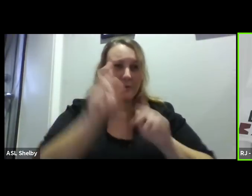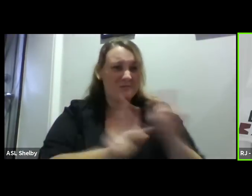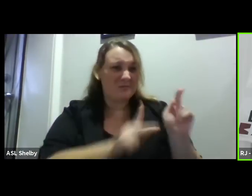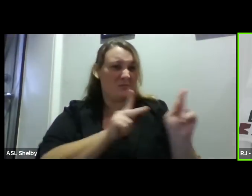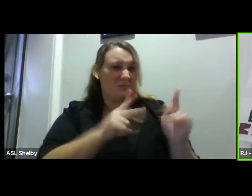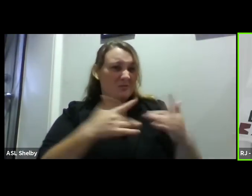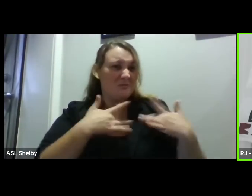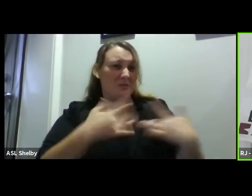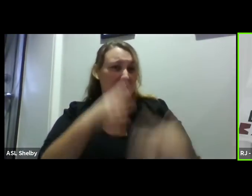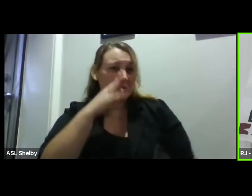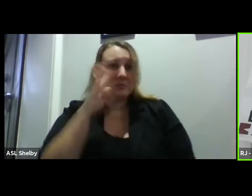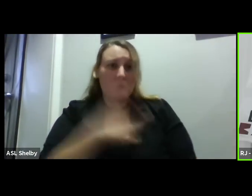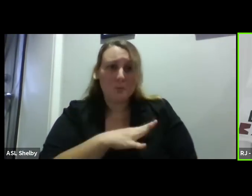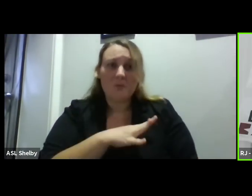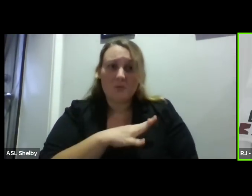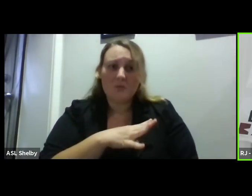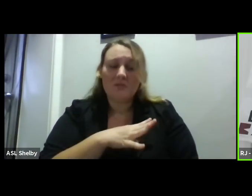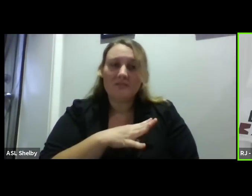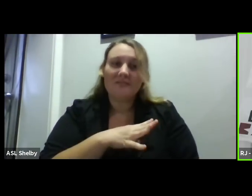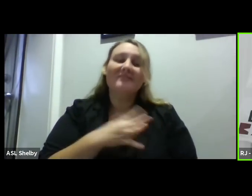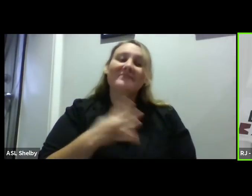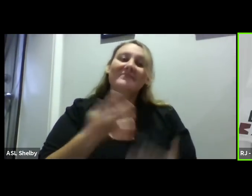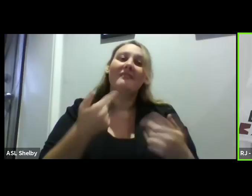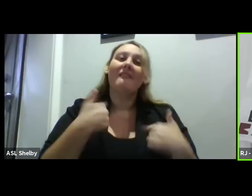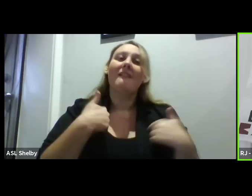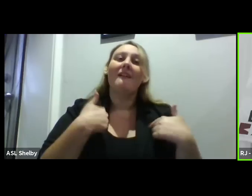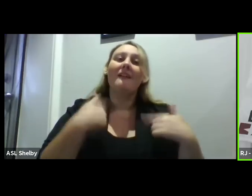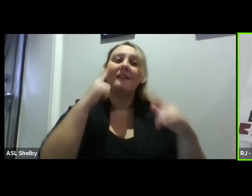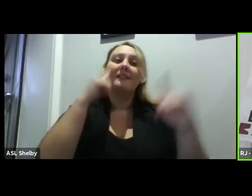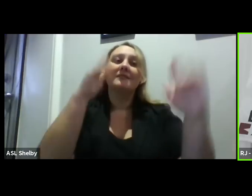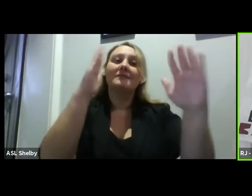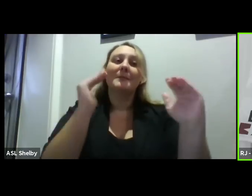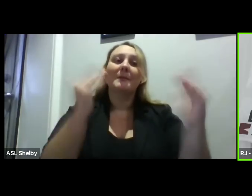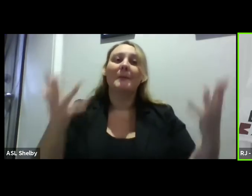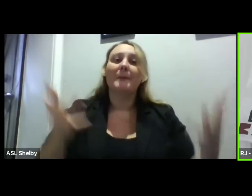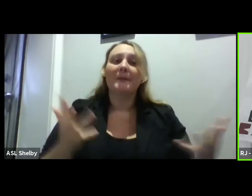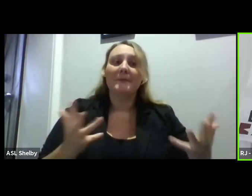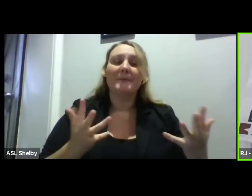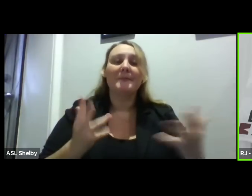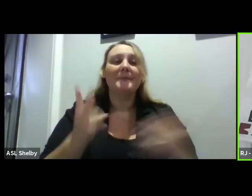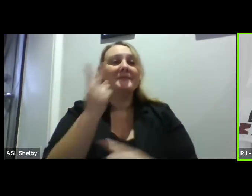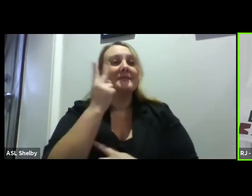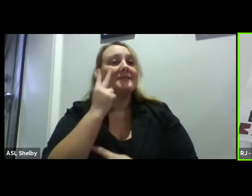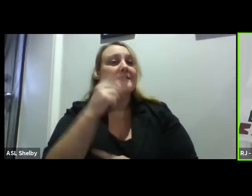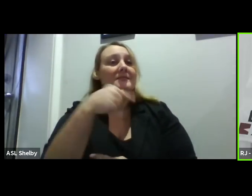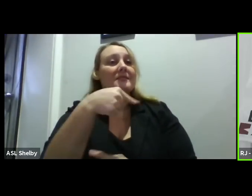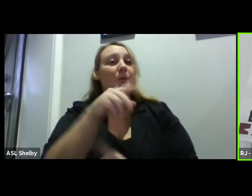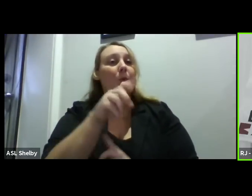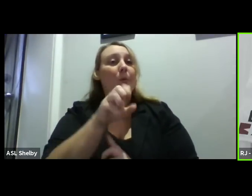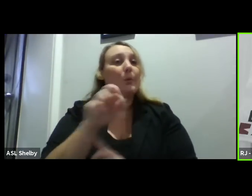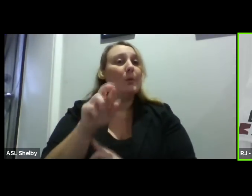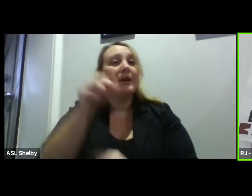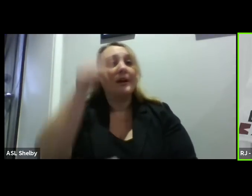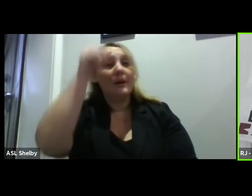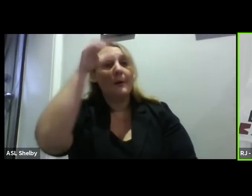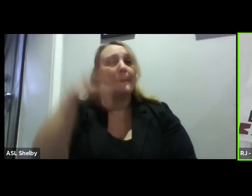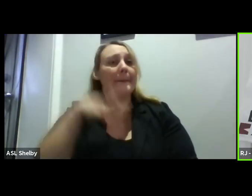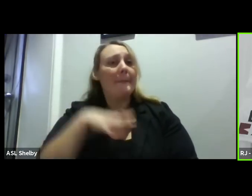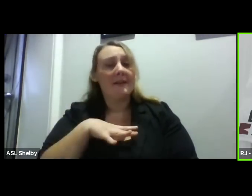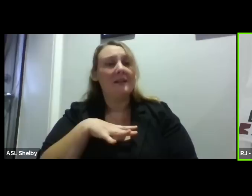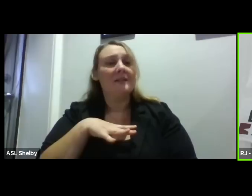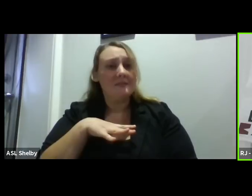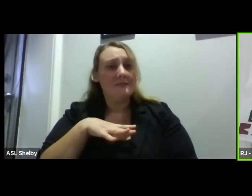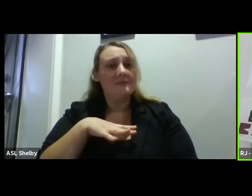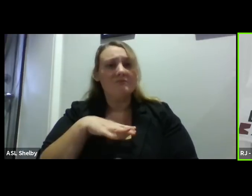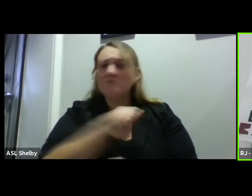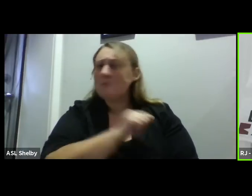I want to see and expect to see men, queer men, men of all